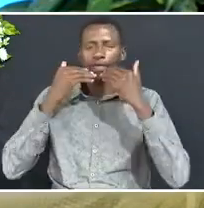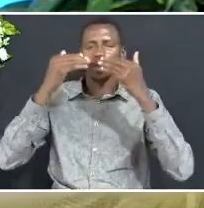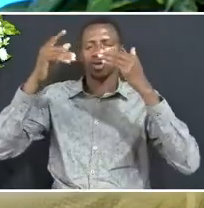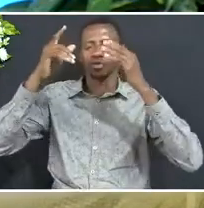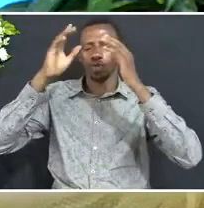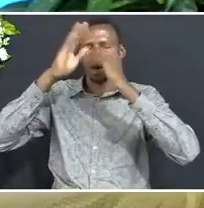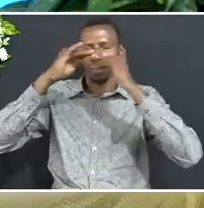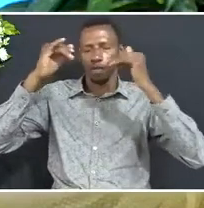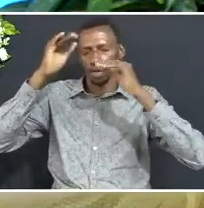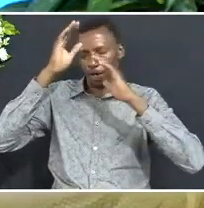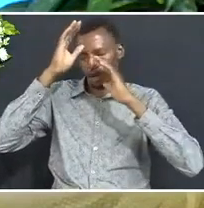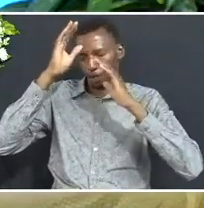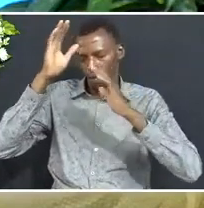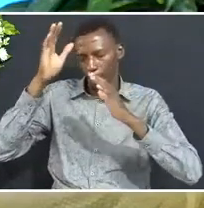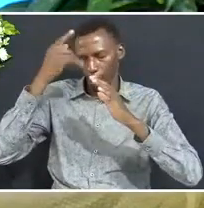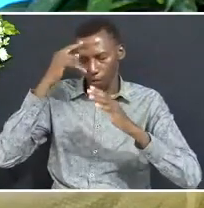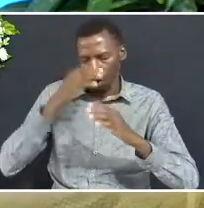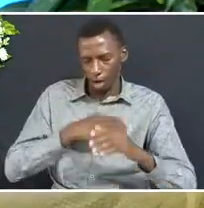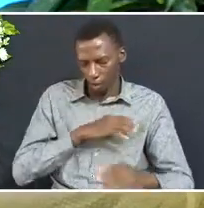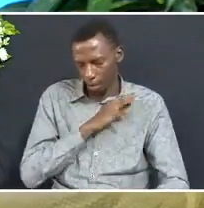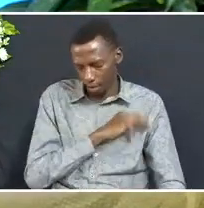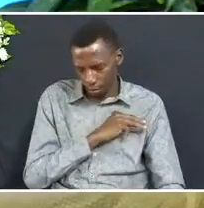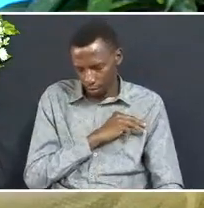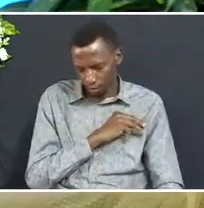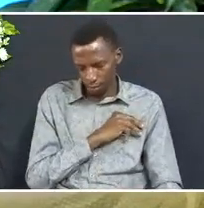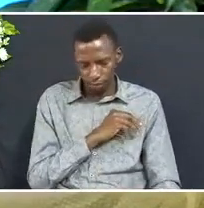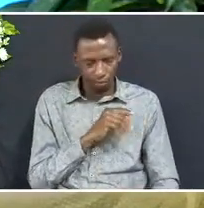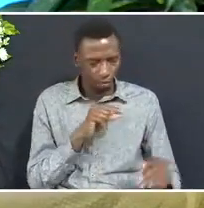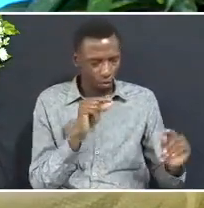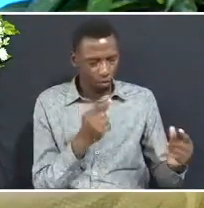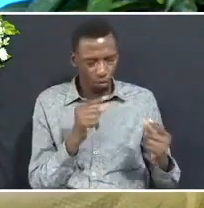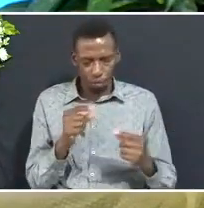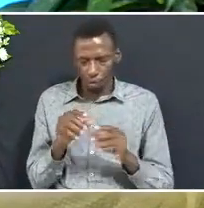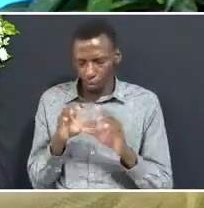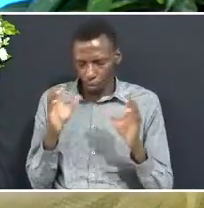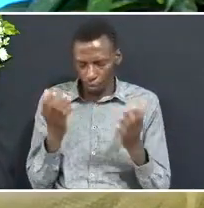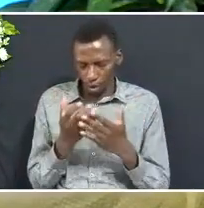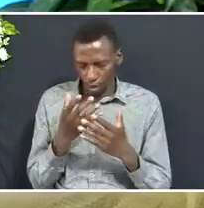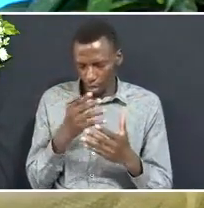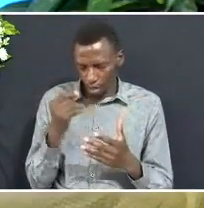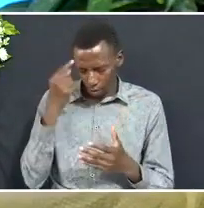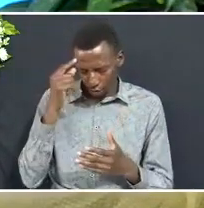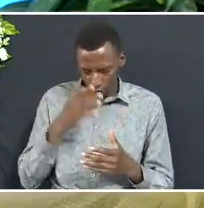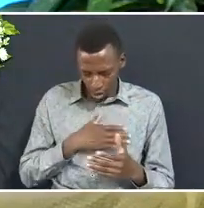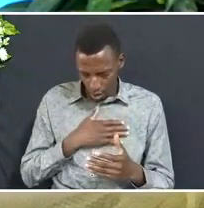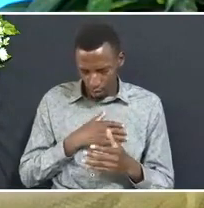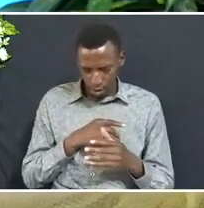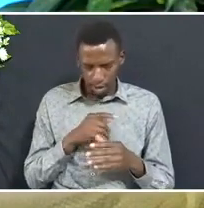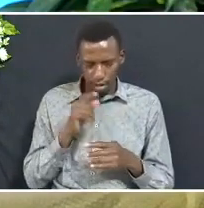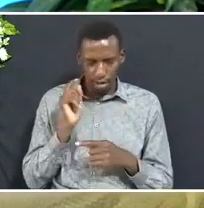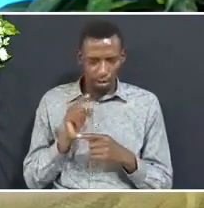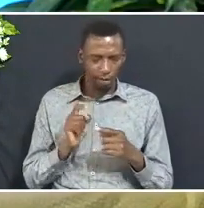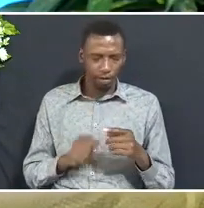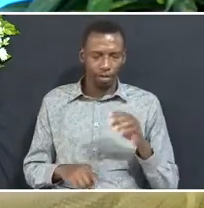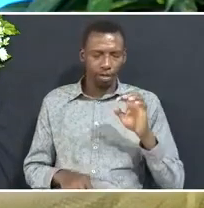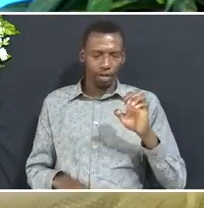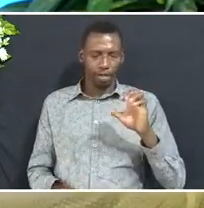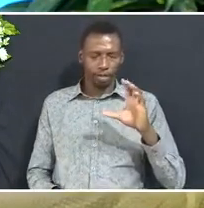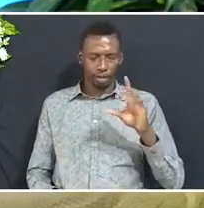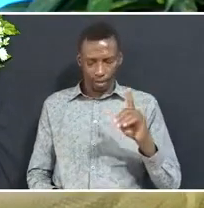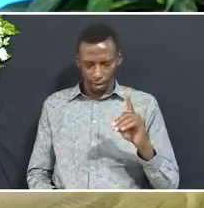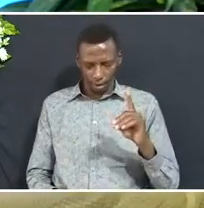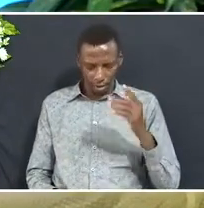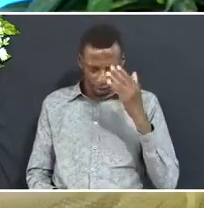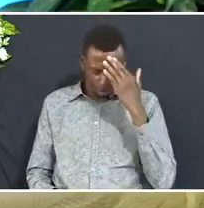for our division. We thank you for the divisions of the world, and particularly for our division, ECD. We